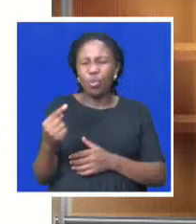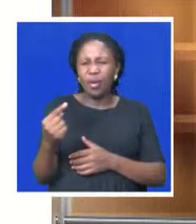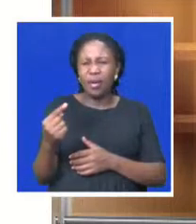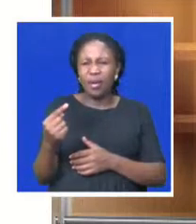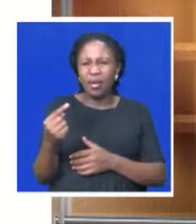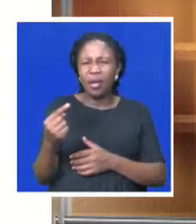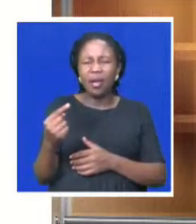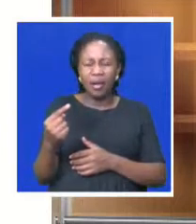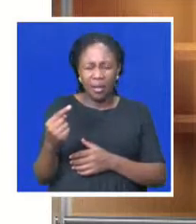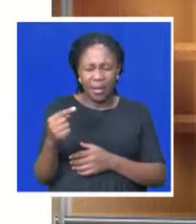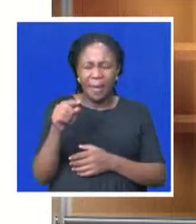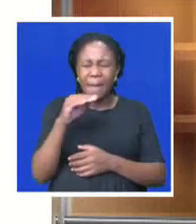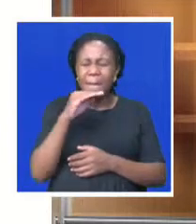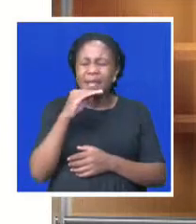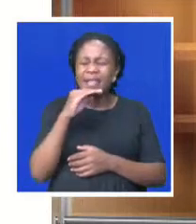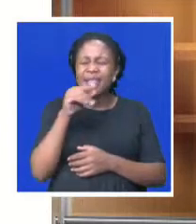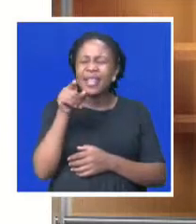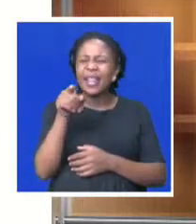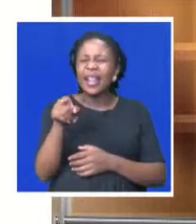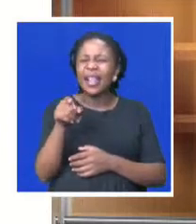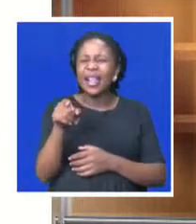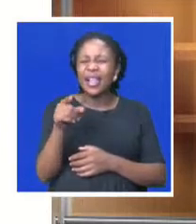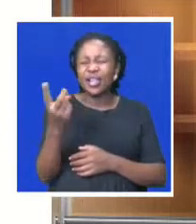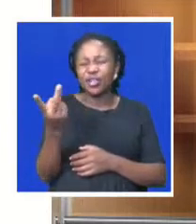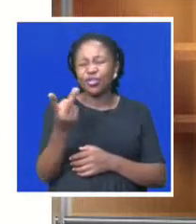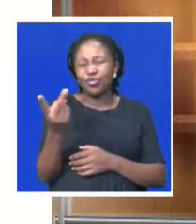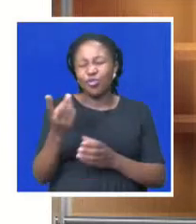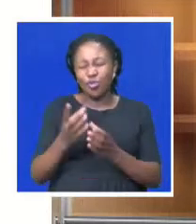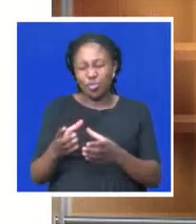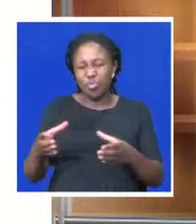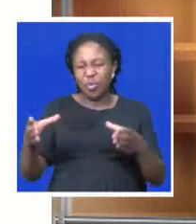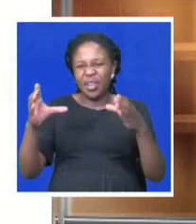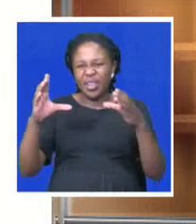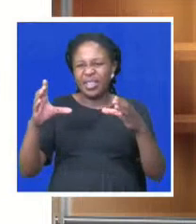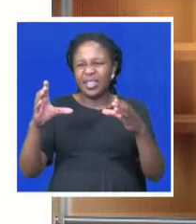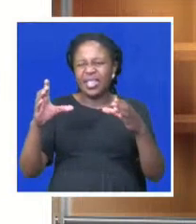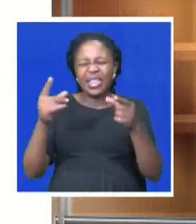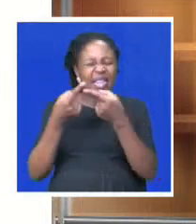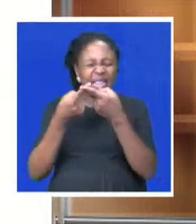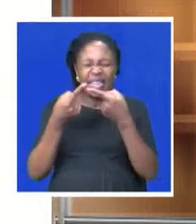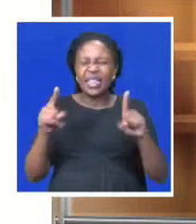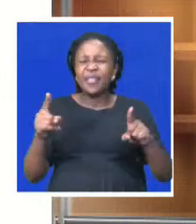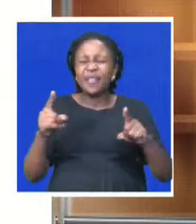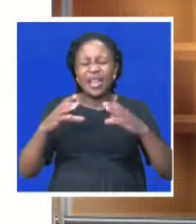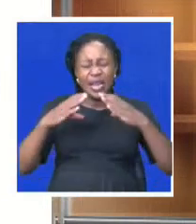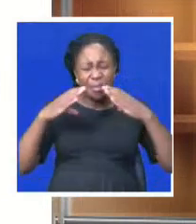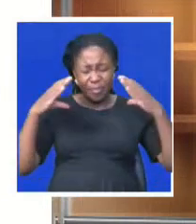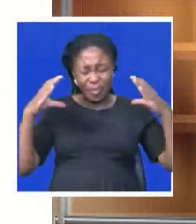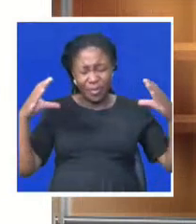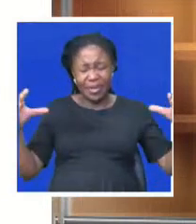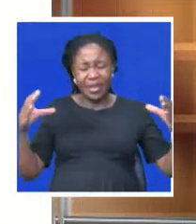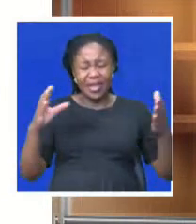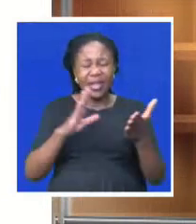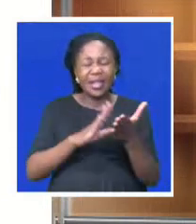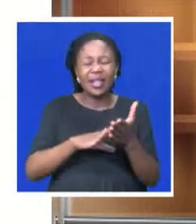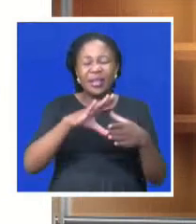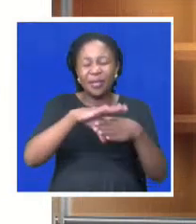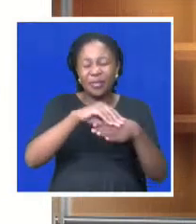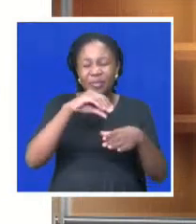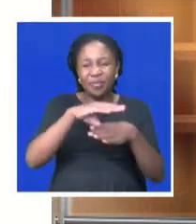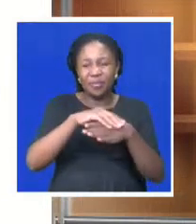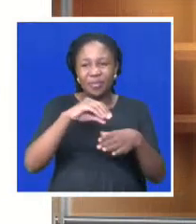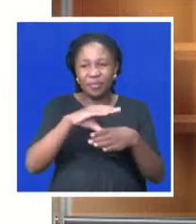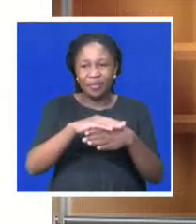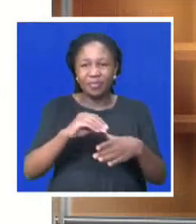any ordinary clay pots, but they were huge. They were also old. Besides that, we